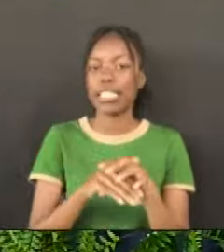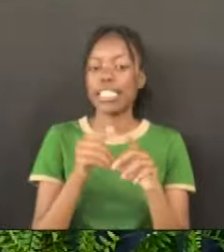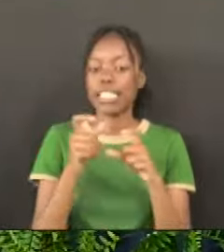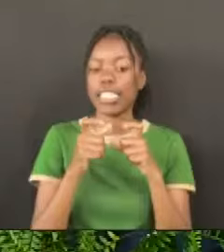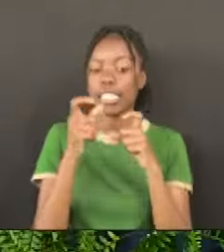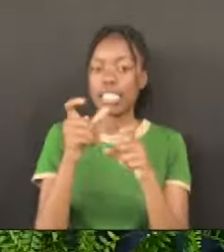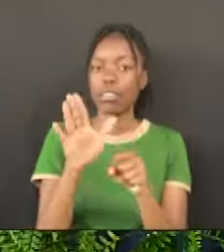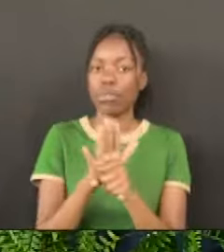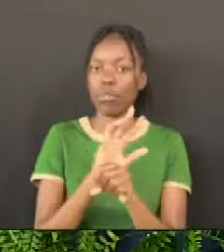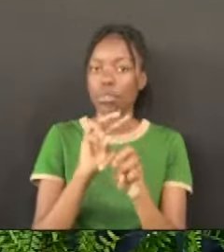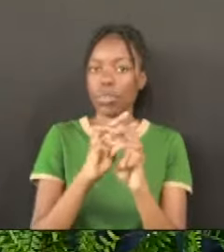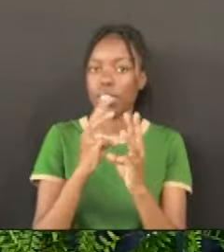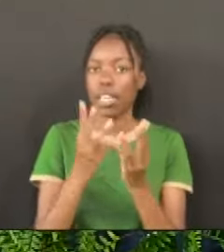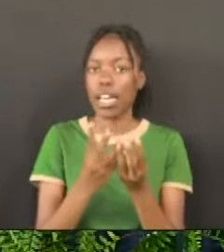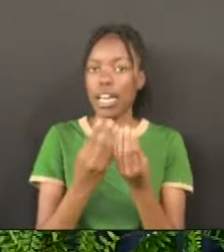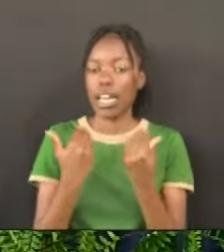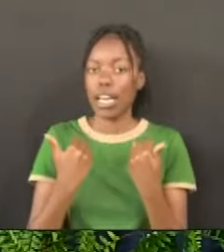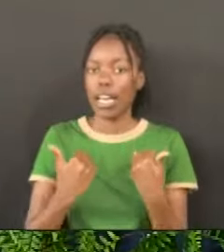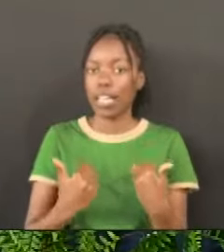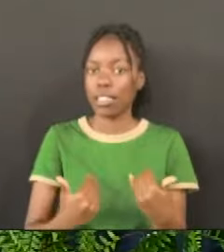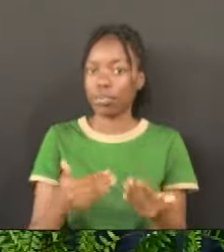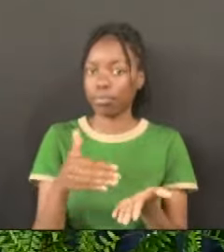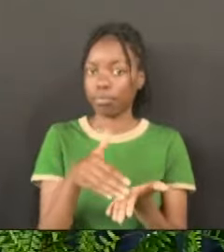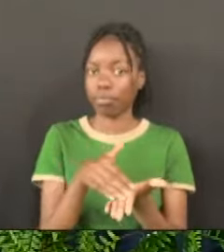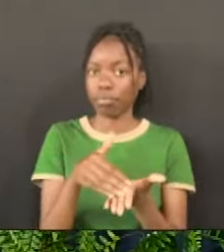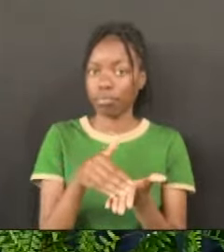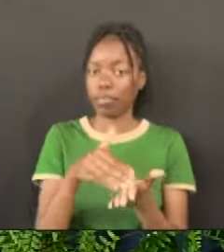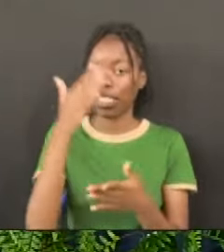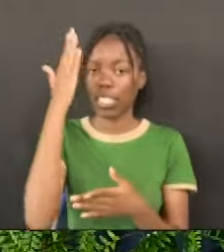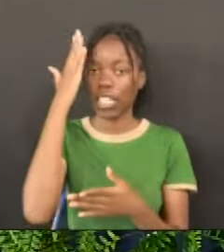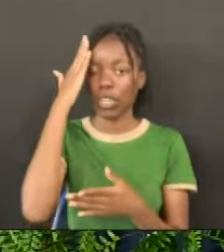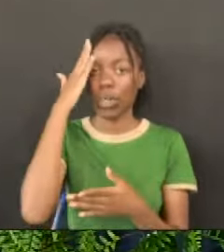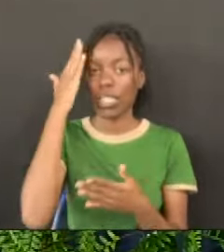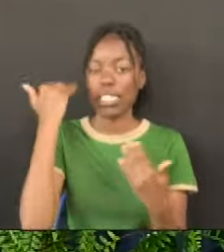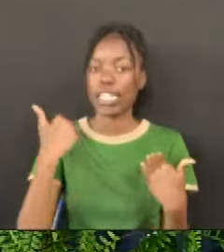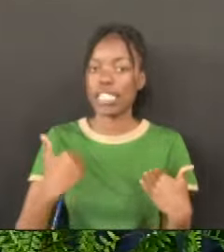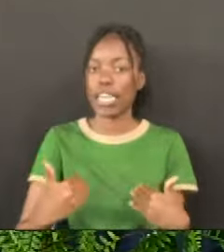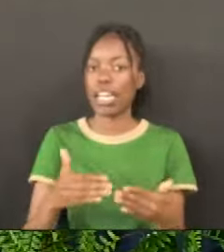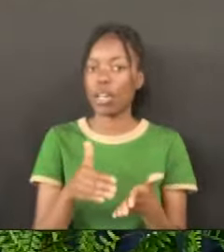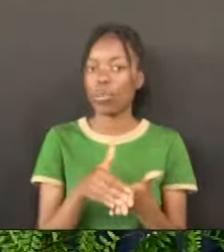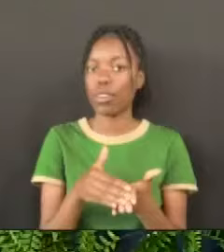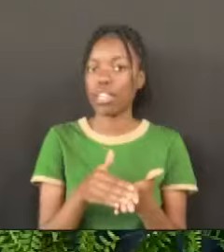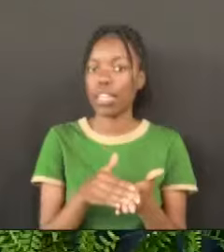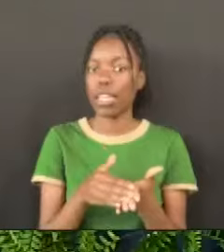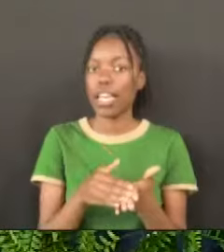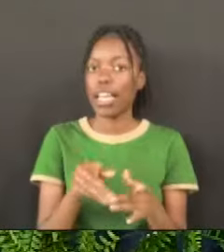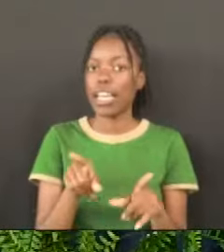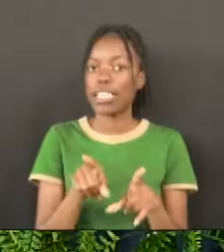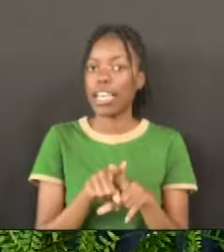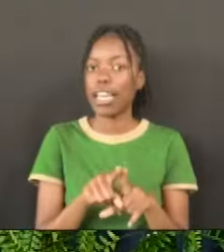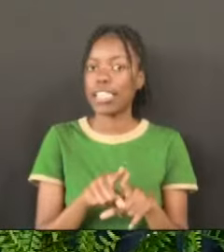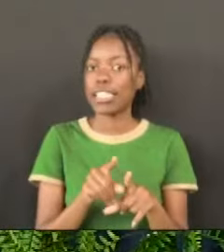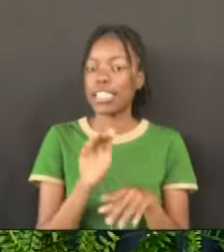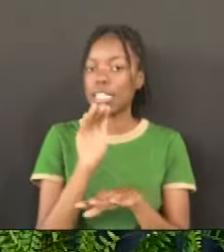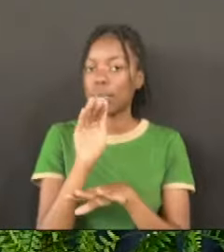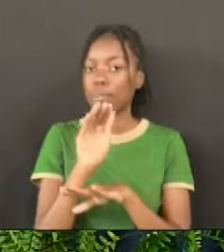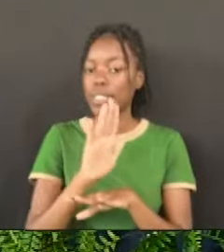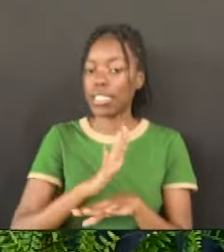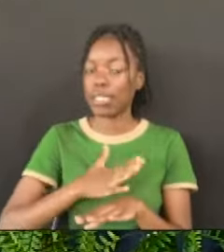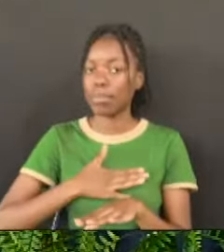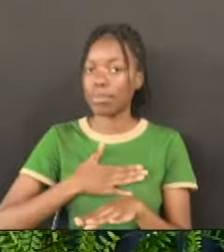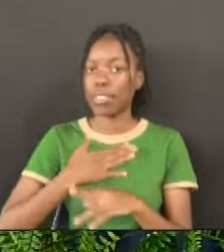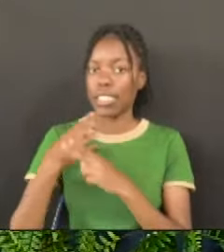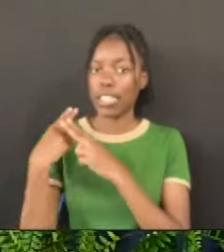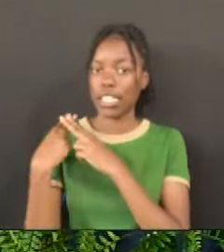faint and I'm weary. He knows that I am weak. And as he bids me lean on him,